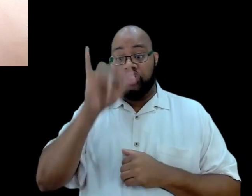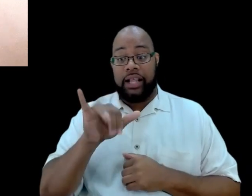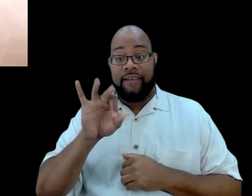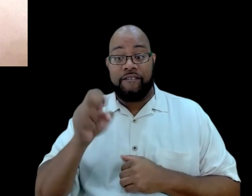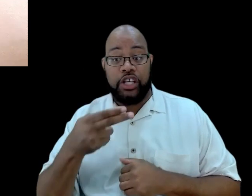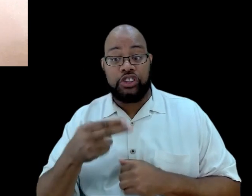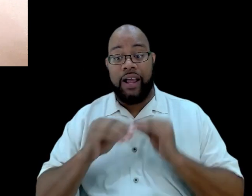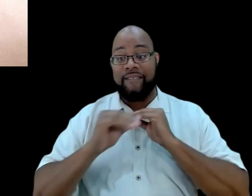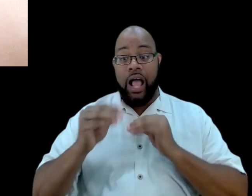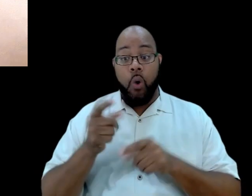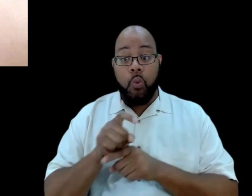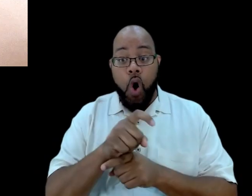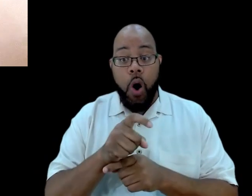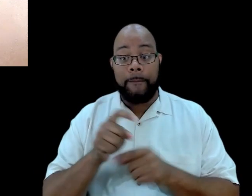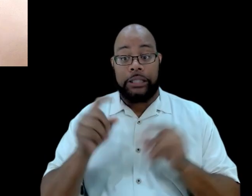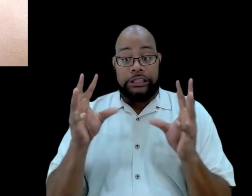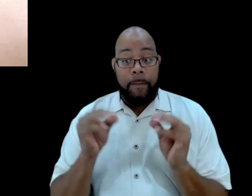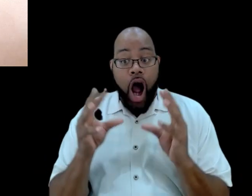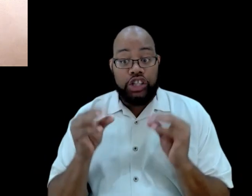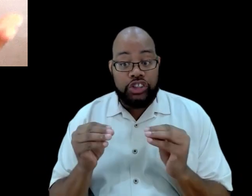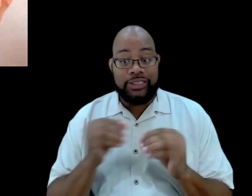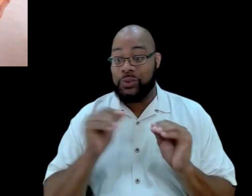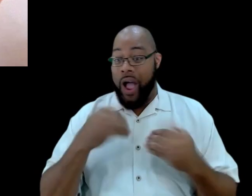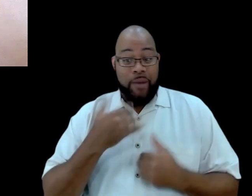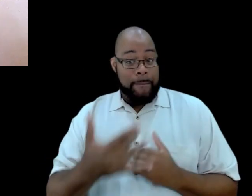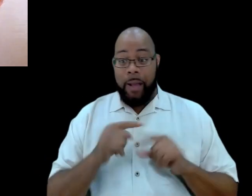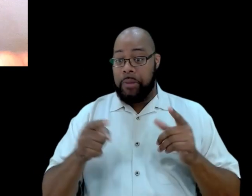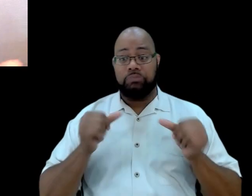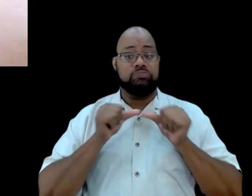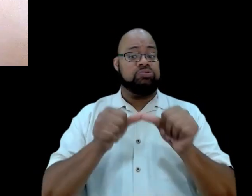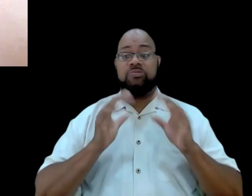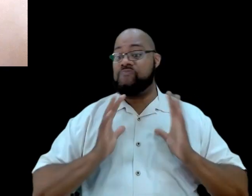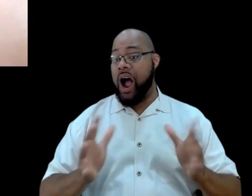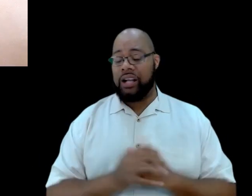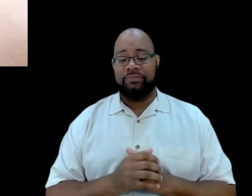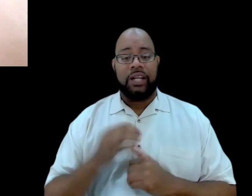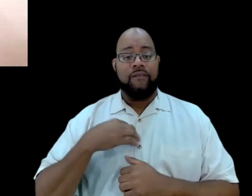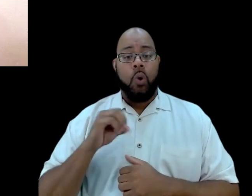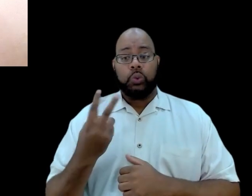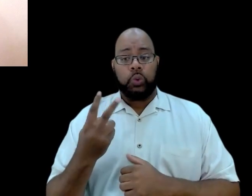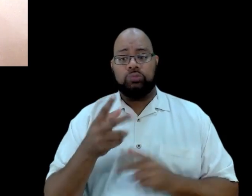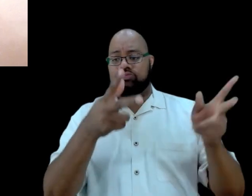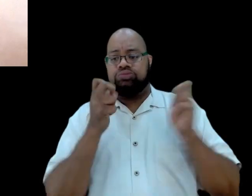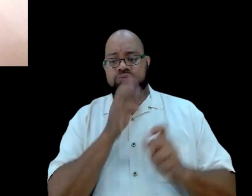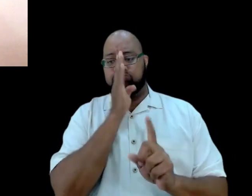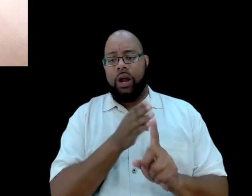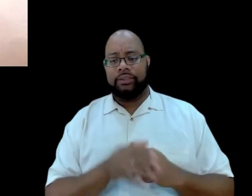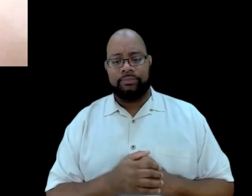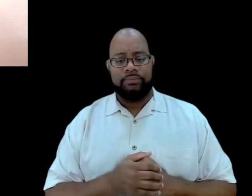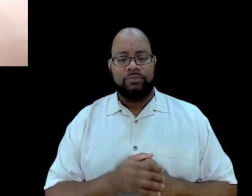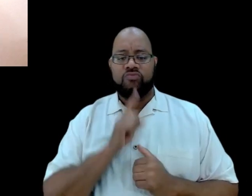all. Jellyfish, flatworms, and sponges, no blood to speak of. They get along just fine, absorbing their oxygen